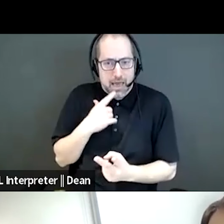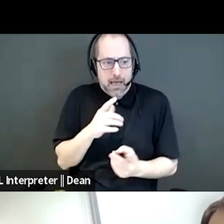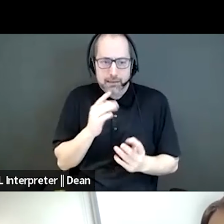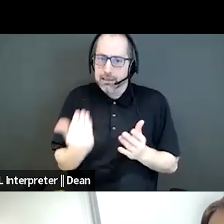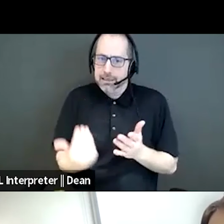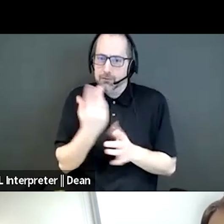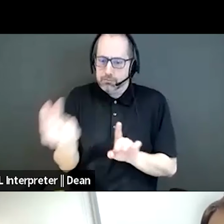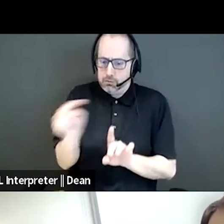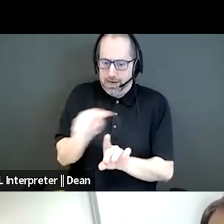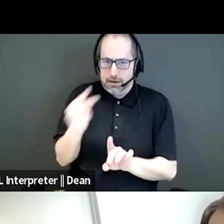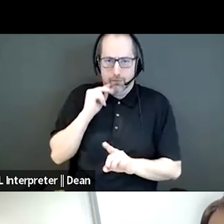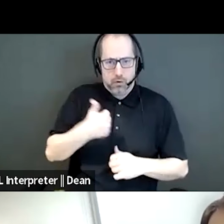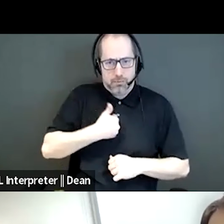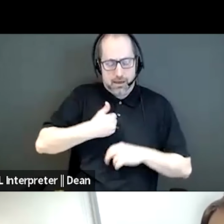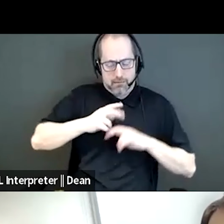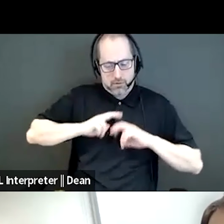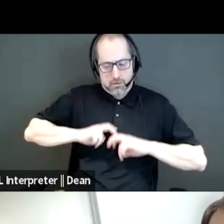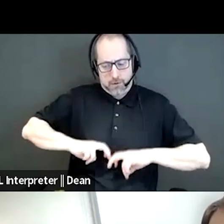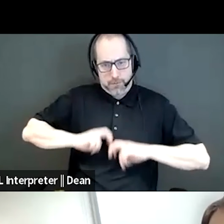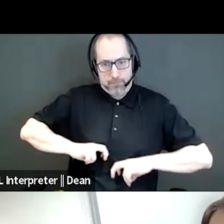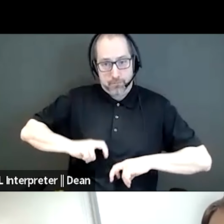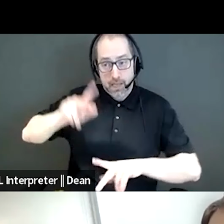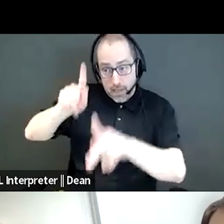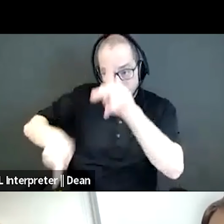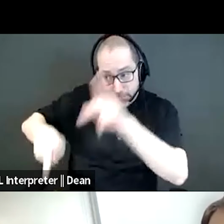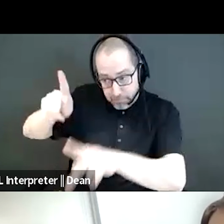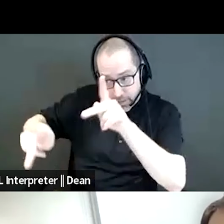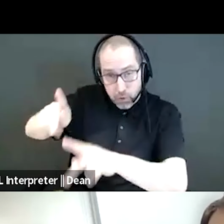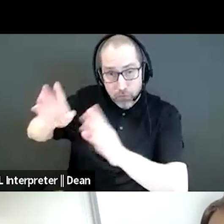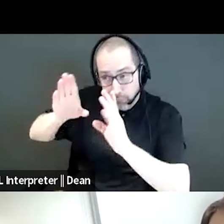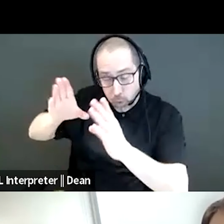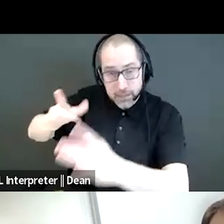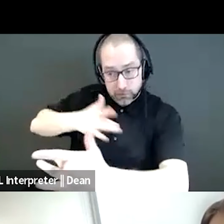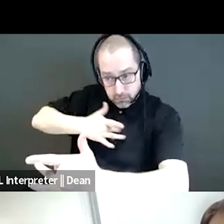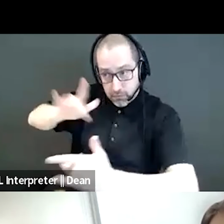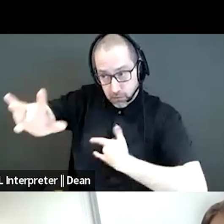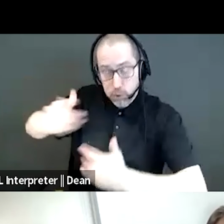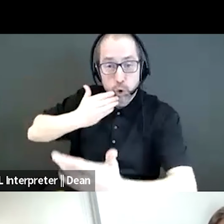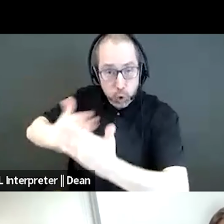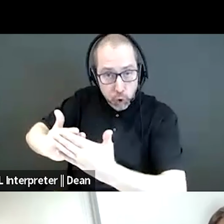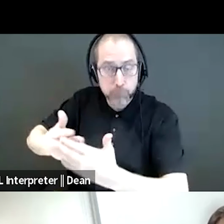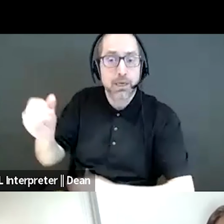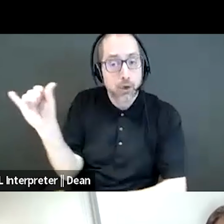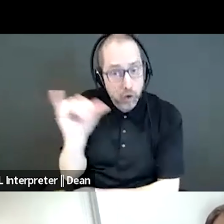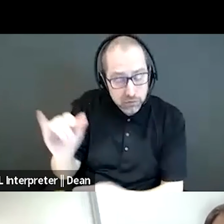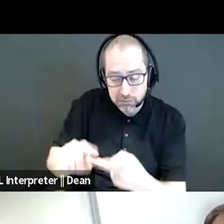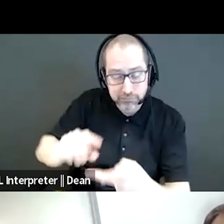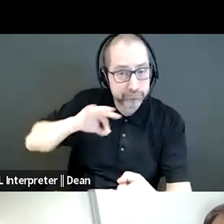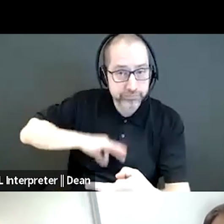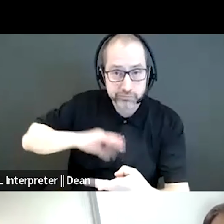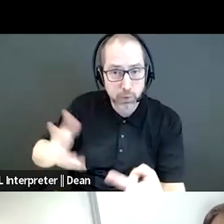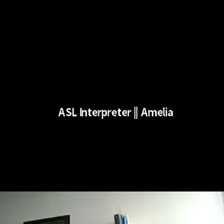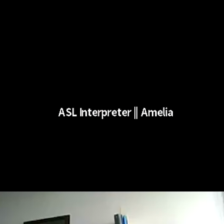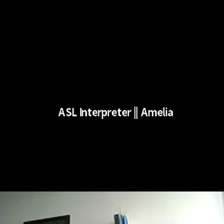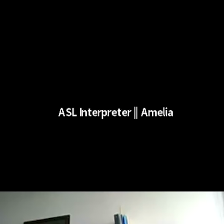I bring. Again, people focus is a great thing for employment counselors, but so can tough and outcome focus be. Do you have any other